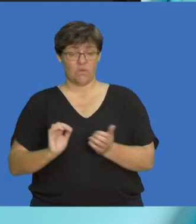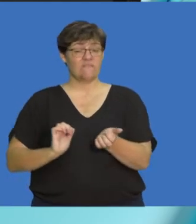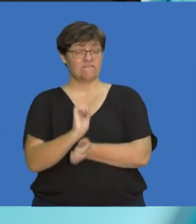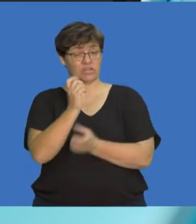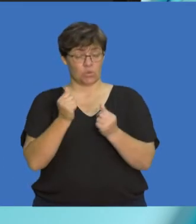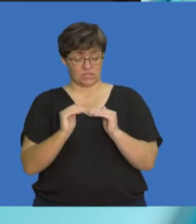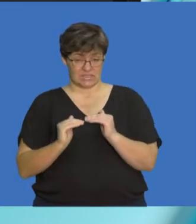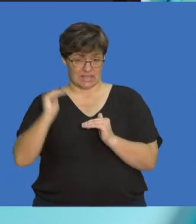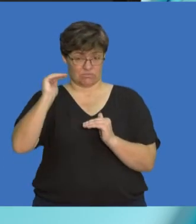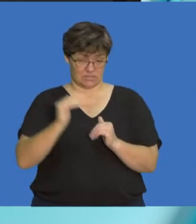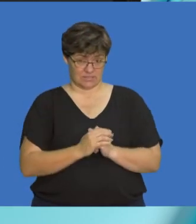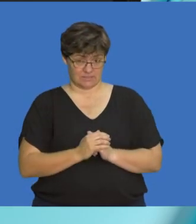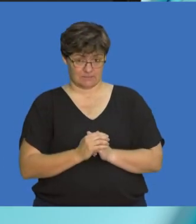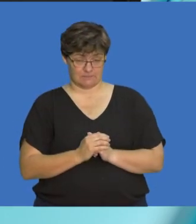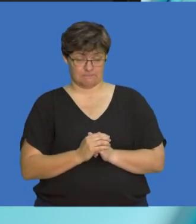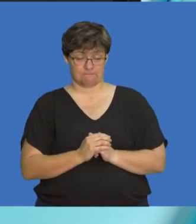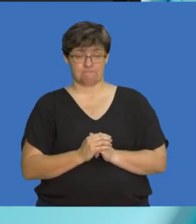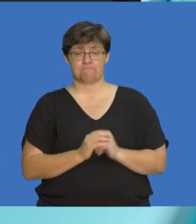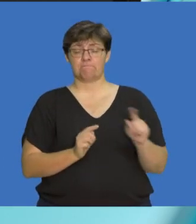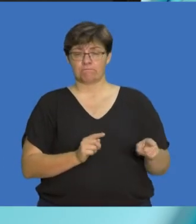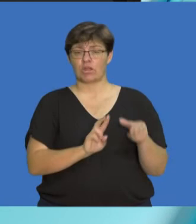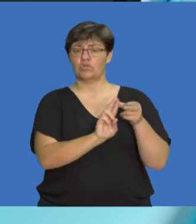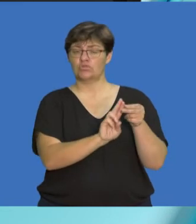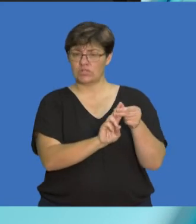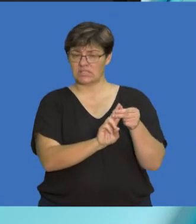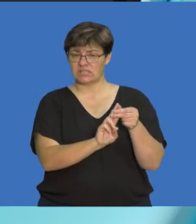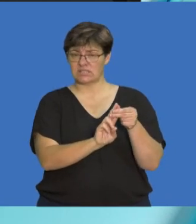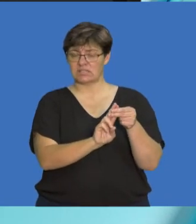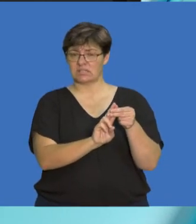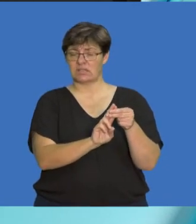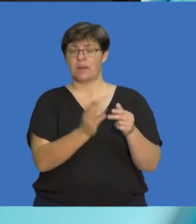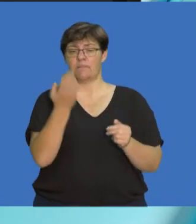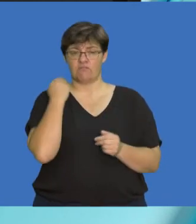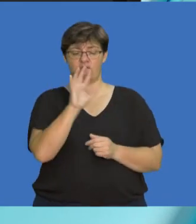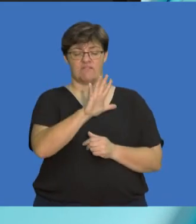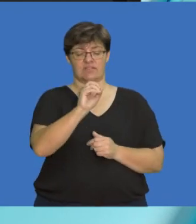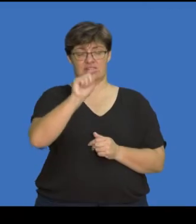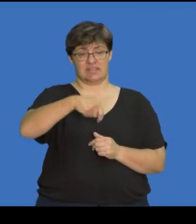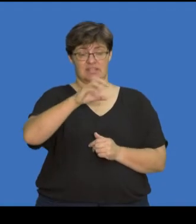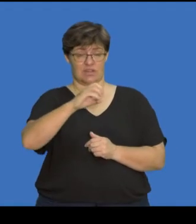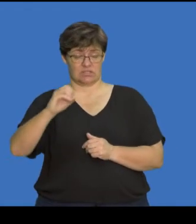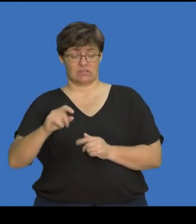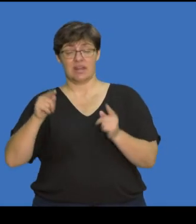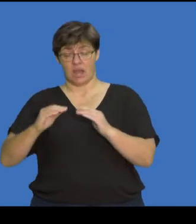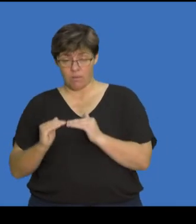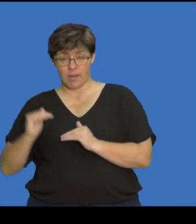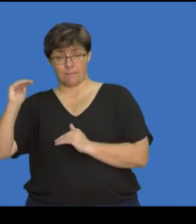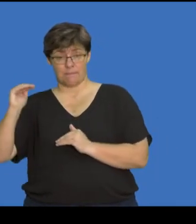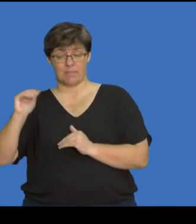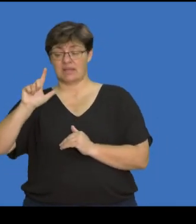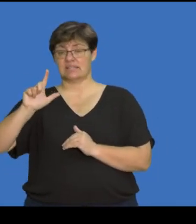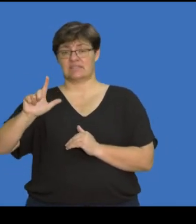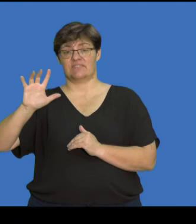increased, right? Your units produced were 50,000. They now gone up to